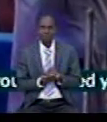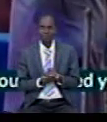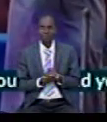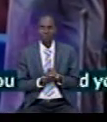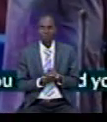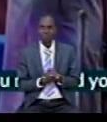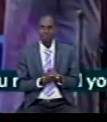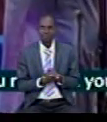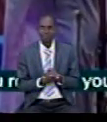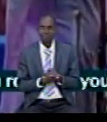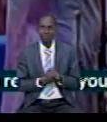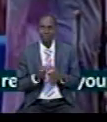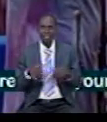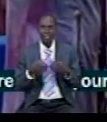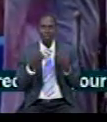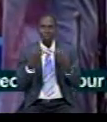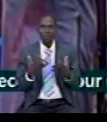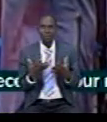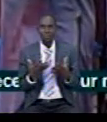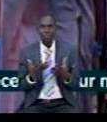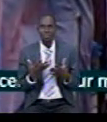May one. Yes,